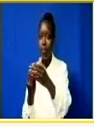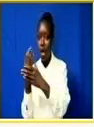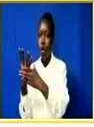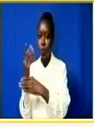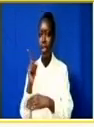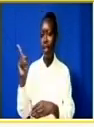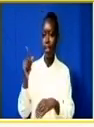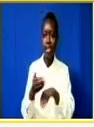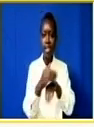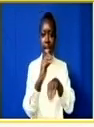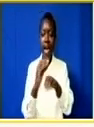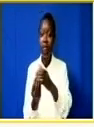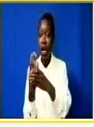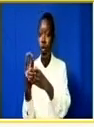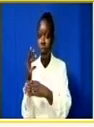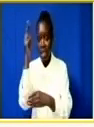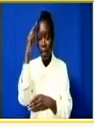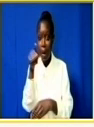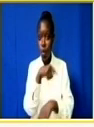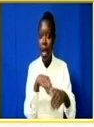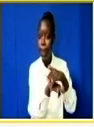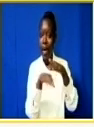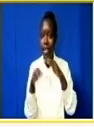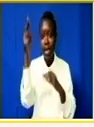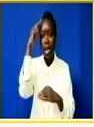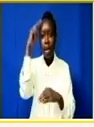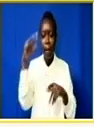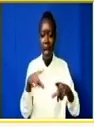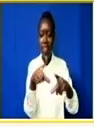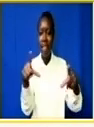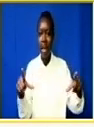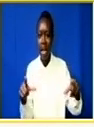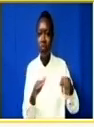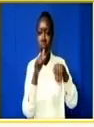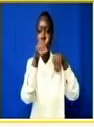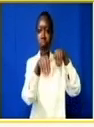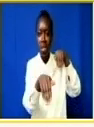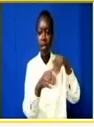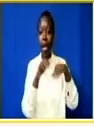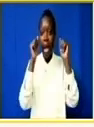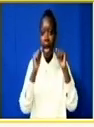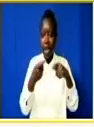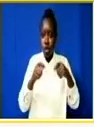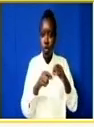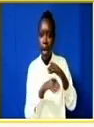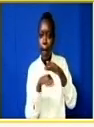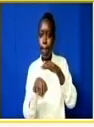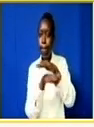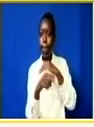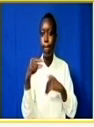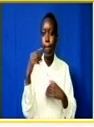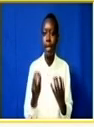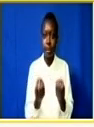crops, mm. you're planting them. Remember, the ground is slanted. Yes. So on that slanted, mm. plant your grass. Mm. Despite it is flowing,